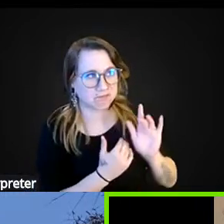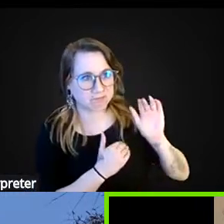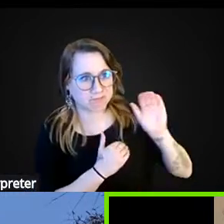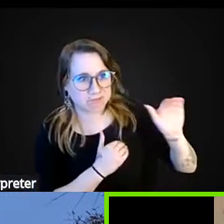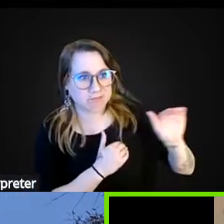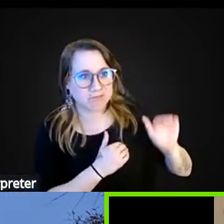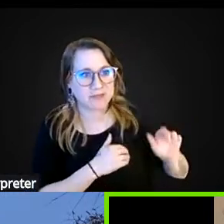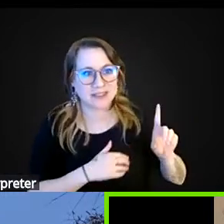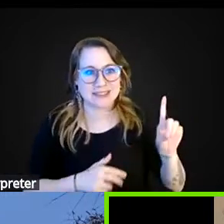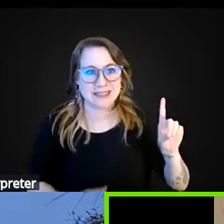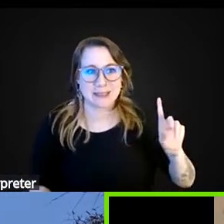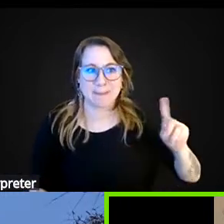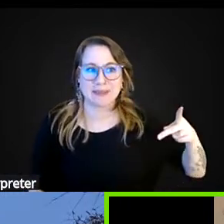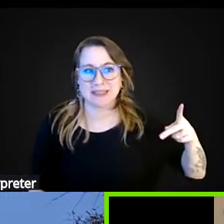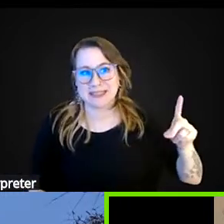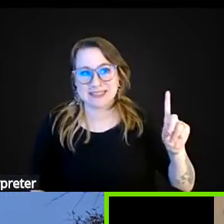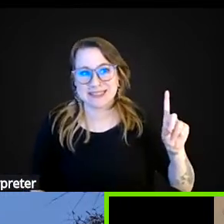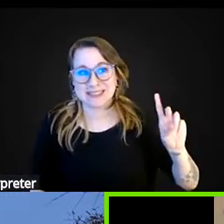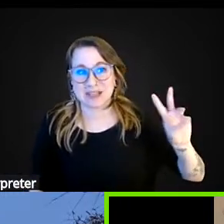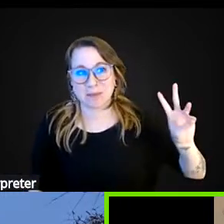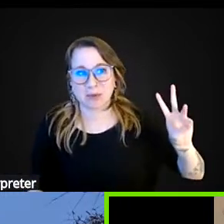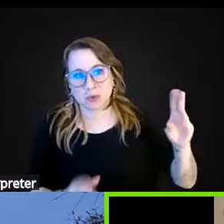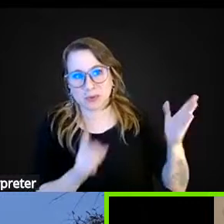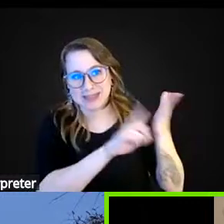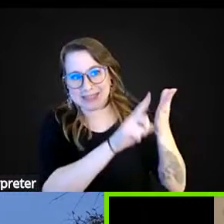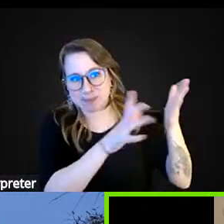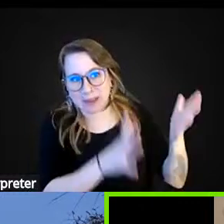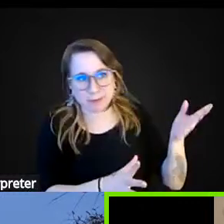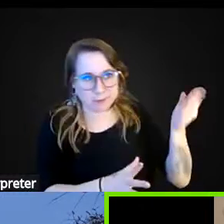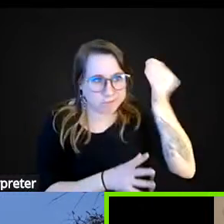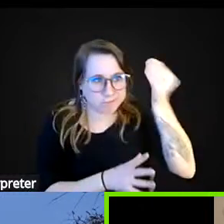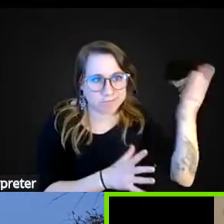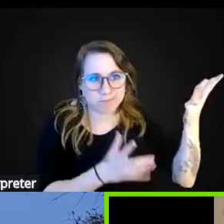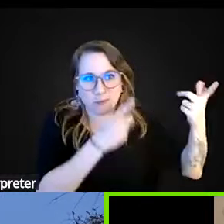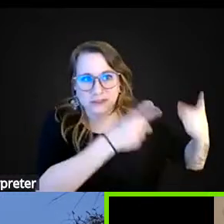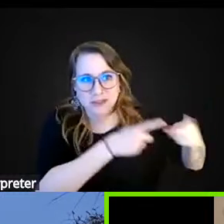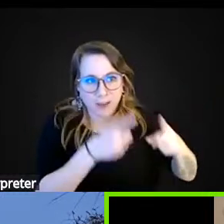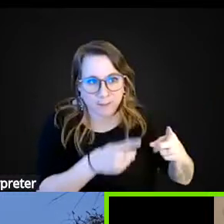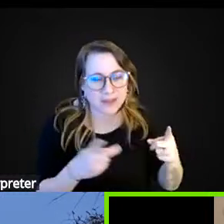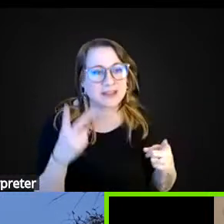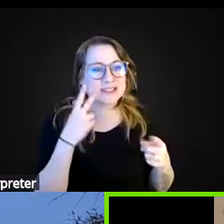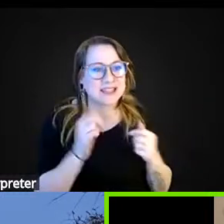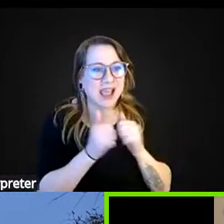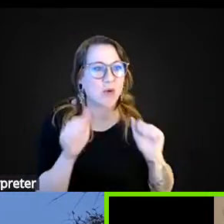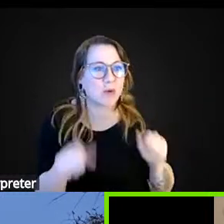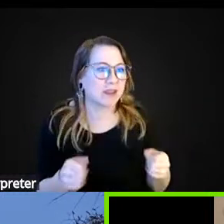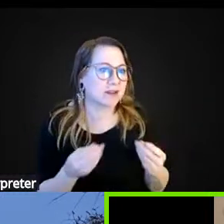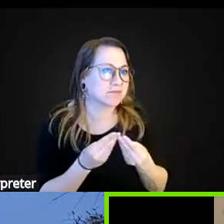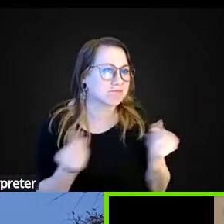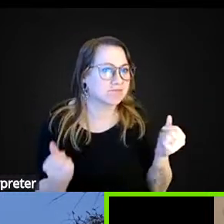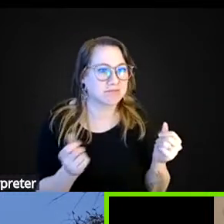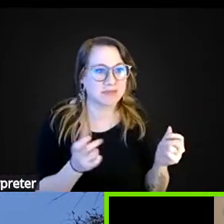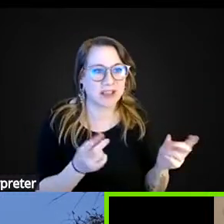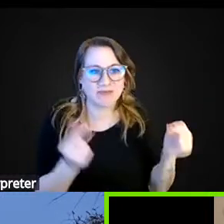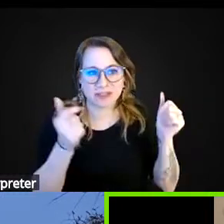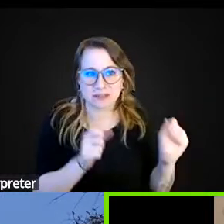inspector, keep her in the loop on what's going on and seeing how we can get that resolved as quickly as possible.